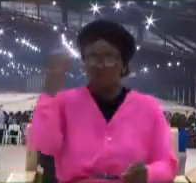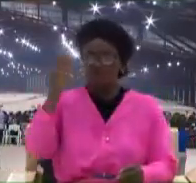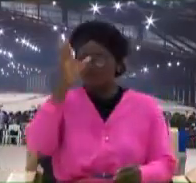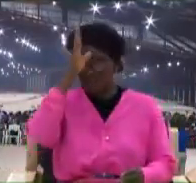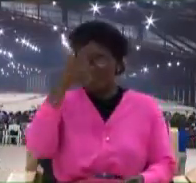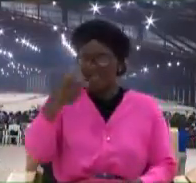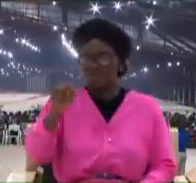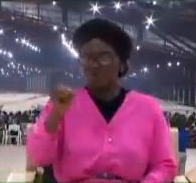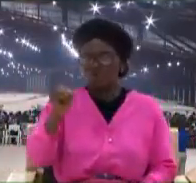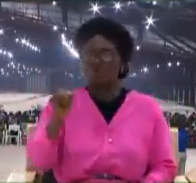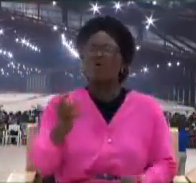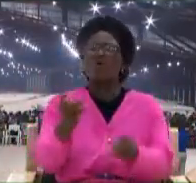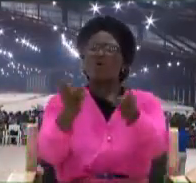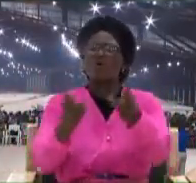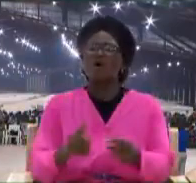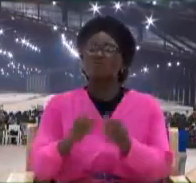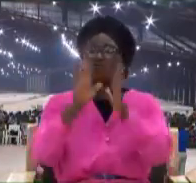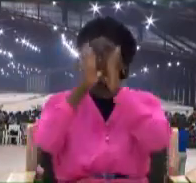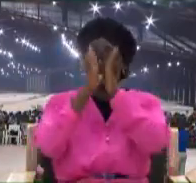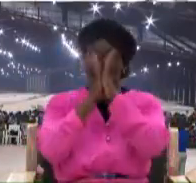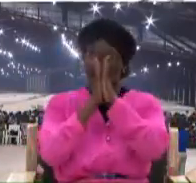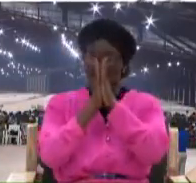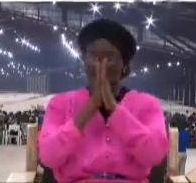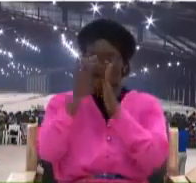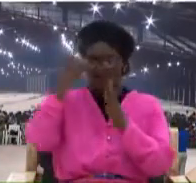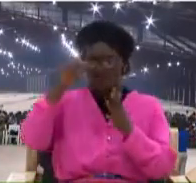restoration. Hurry up very quickly.